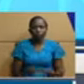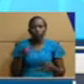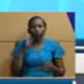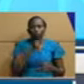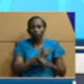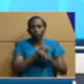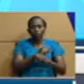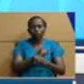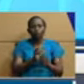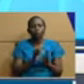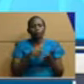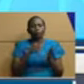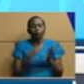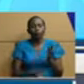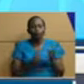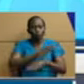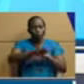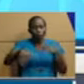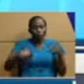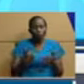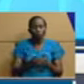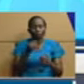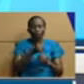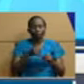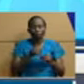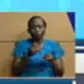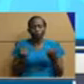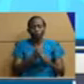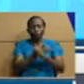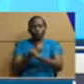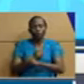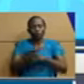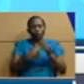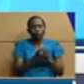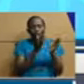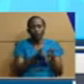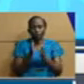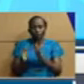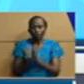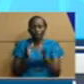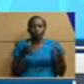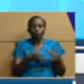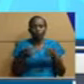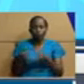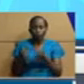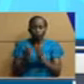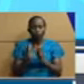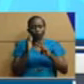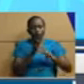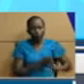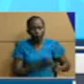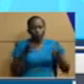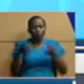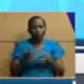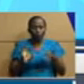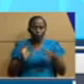protection broadly refers to all interventions aimed at protecting individuals and groups against the risks and vulnerabilities